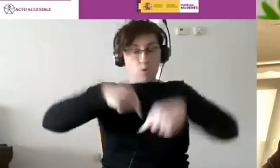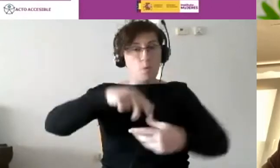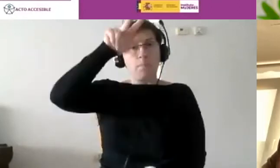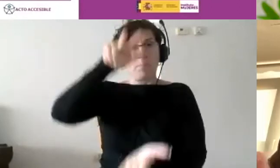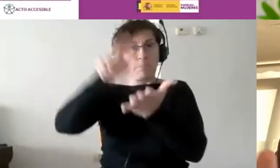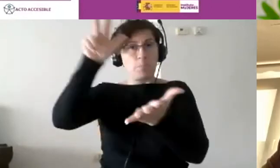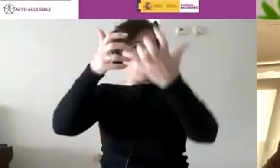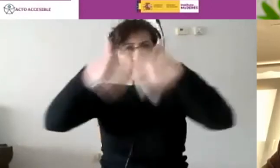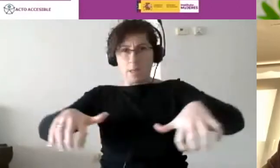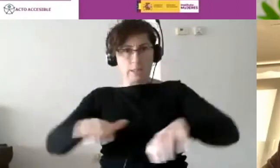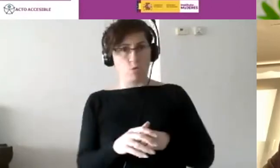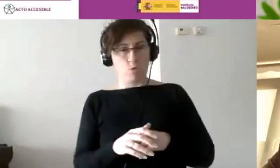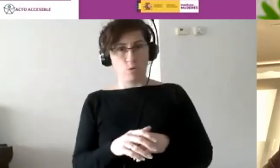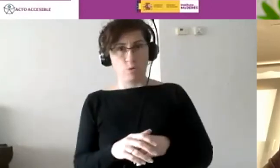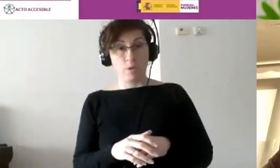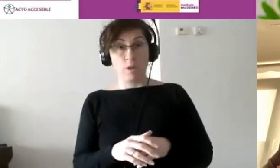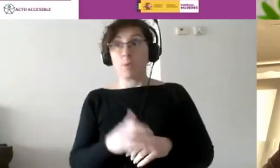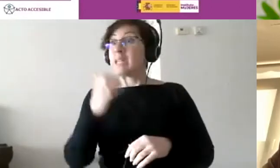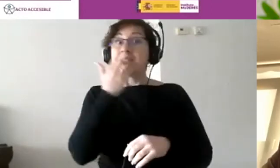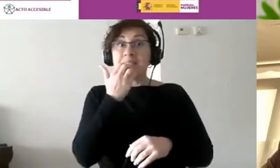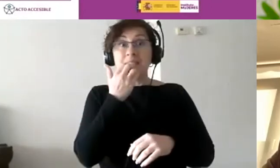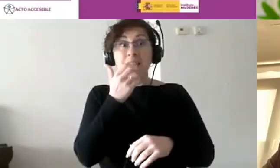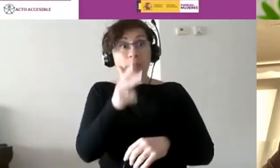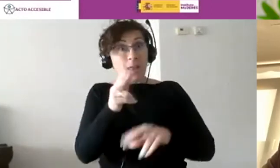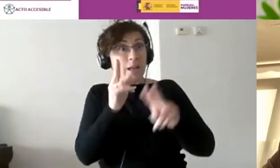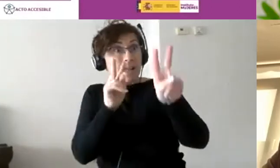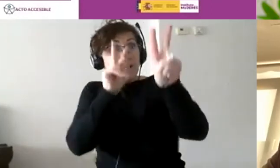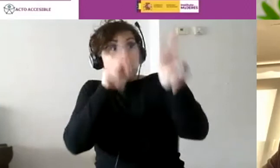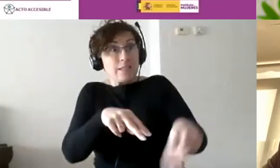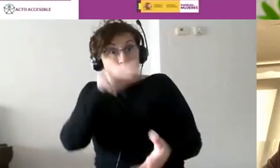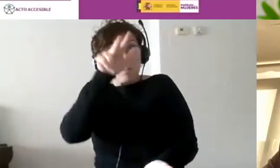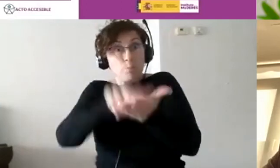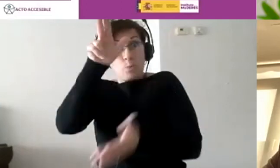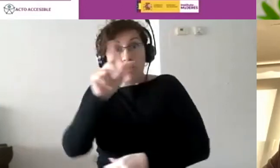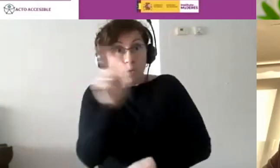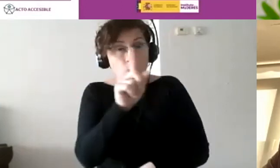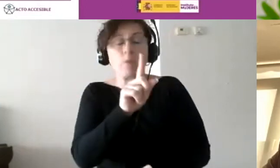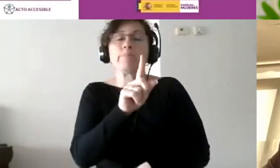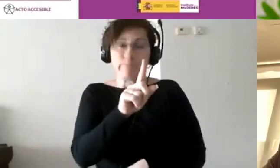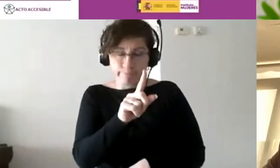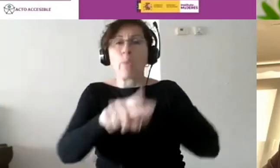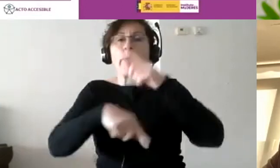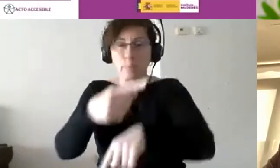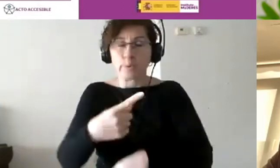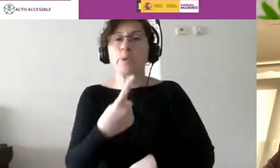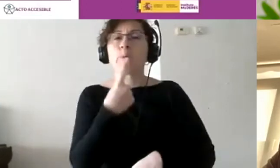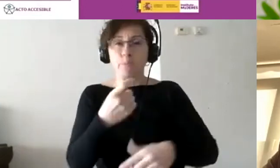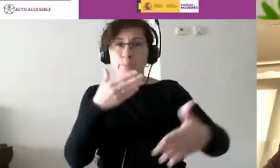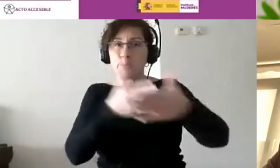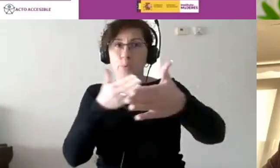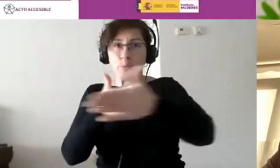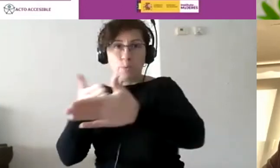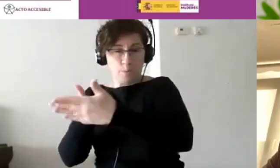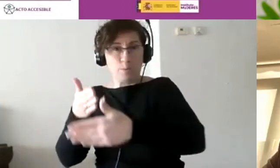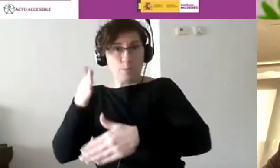disability certified, because if they don't have the that right acknowledged there would be